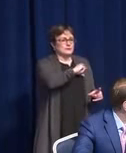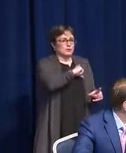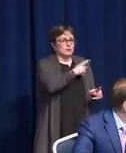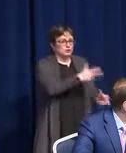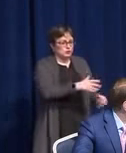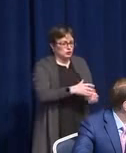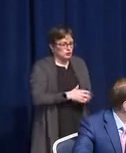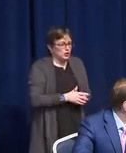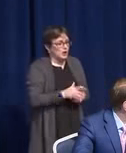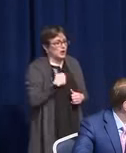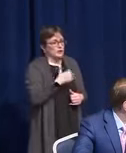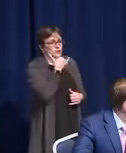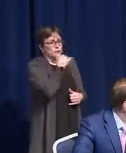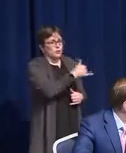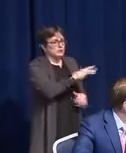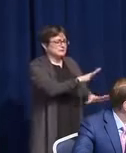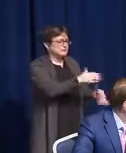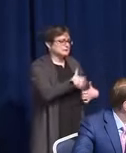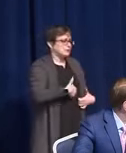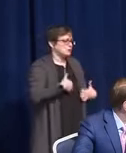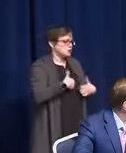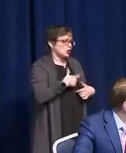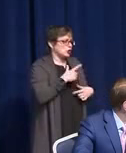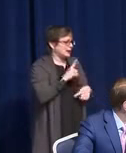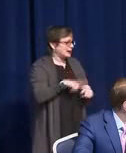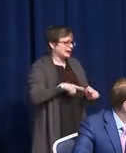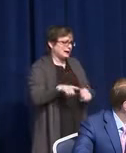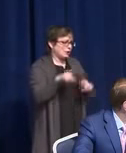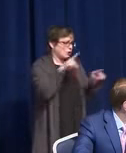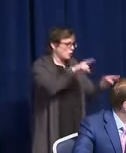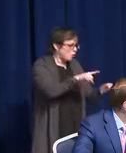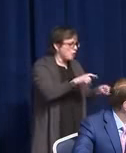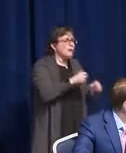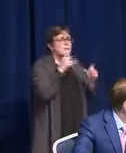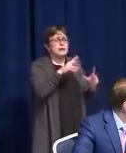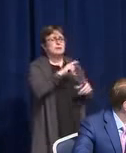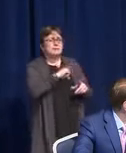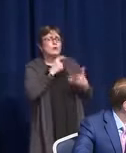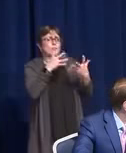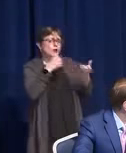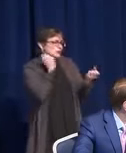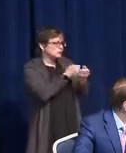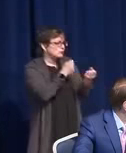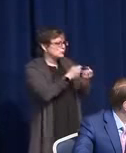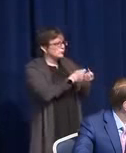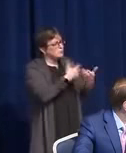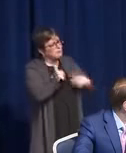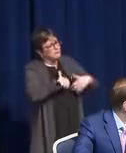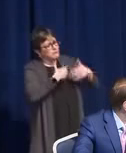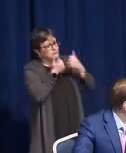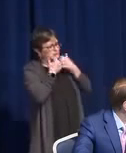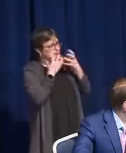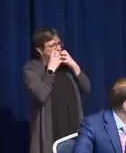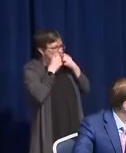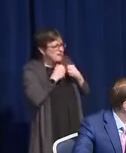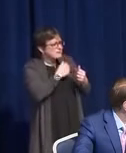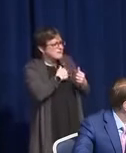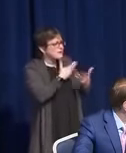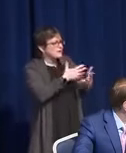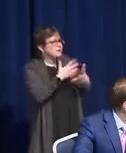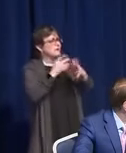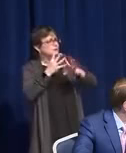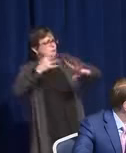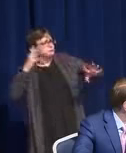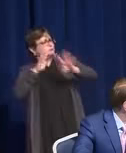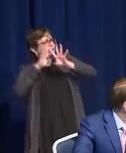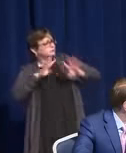be there. That's how serious this is. And the fact that the chiefs of police and the call